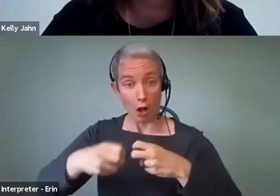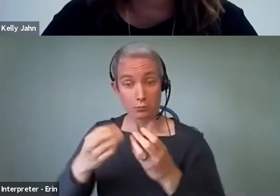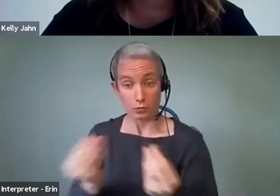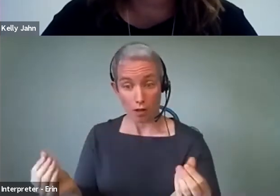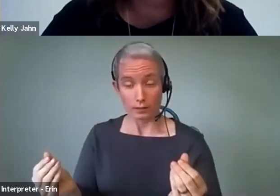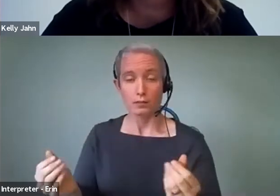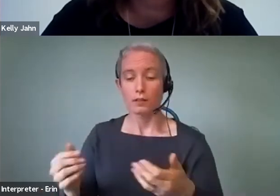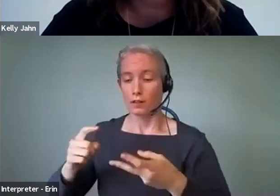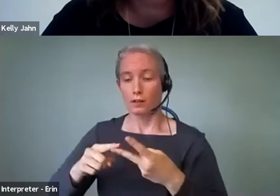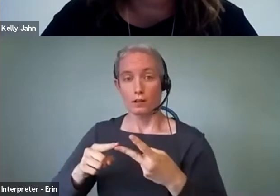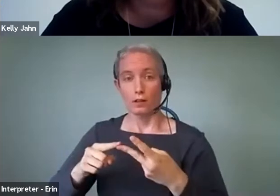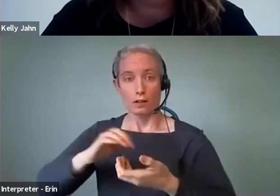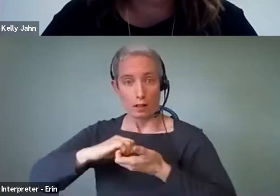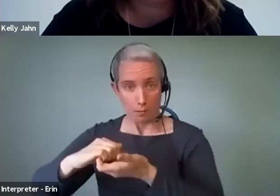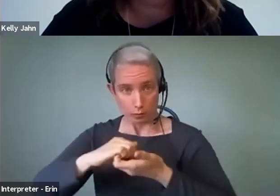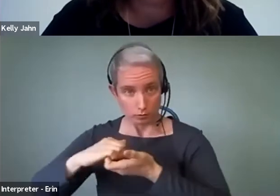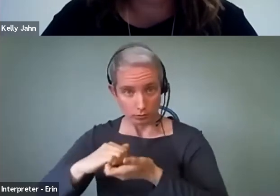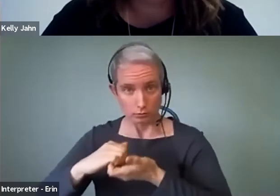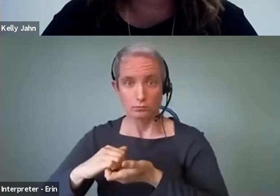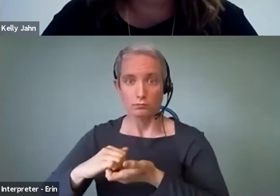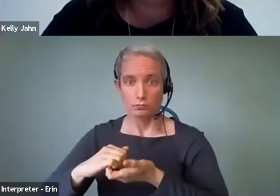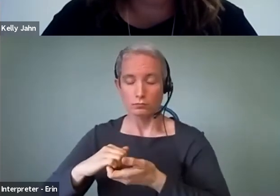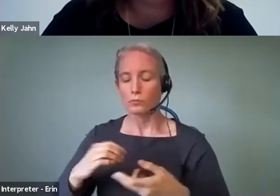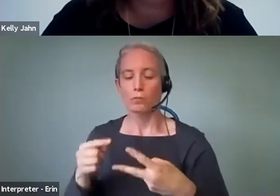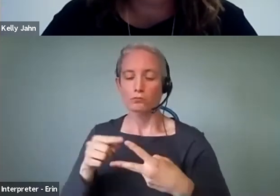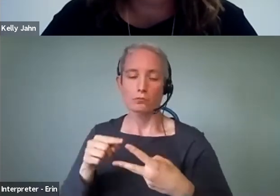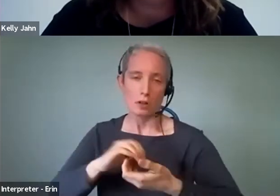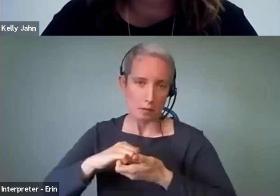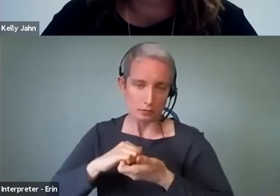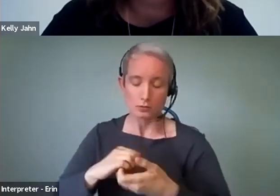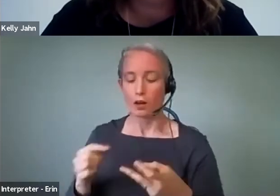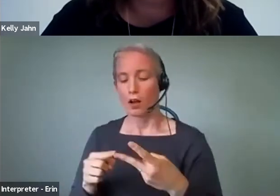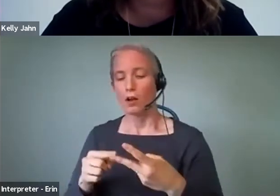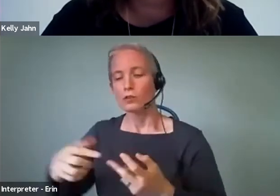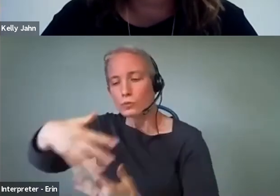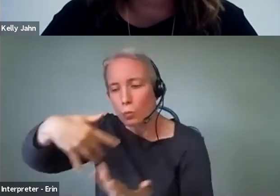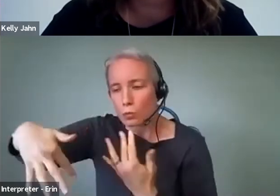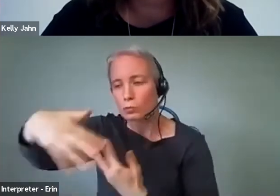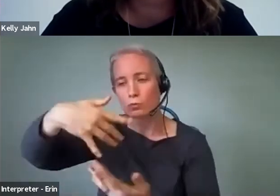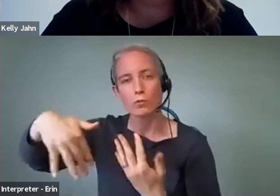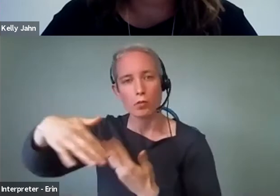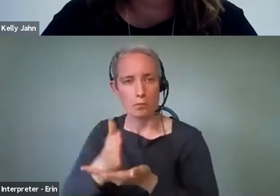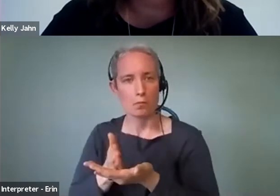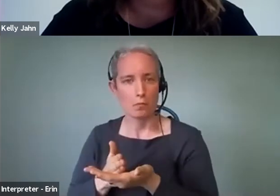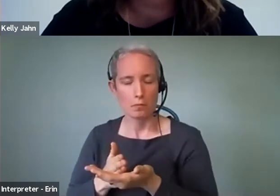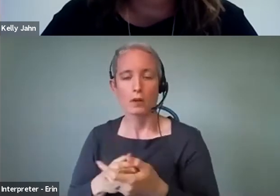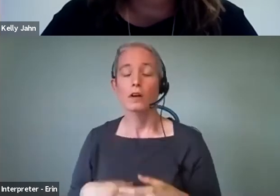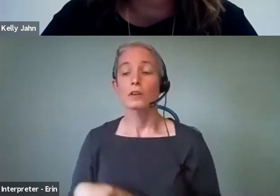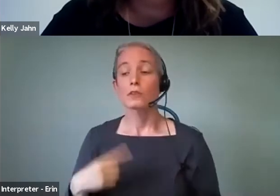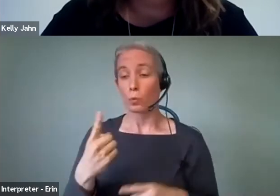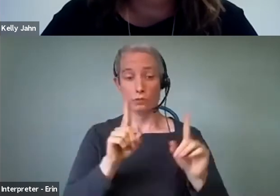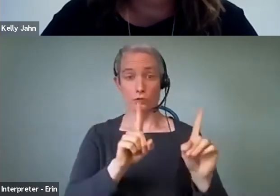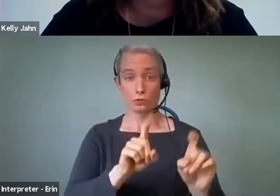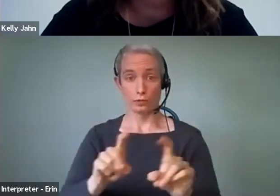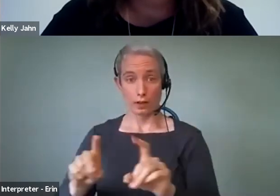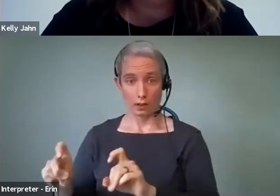that cannot be achieved easily when you're doing remote work. And the second is the social side. So again, another survey that was done, there was a recent, again,